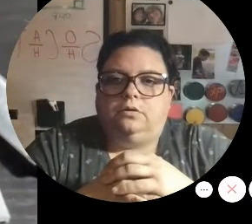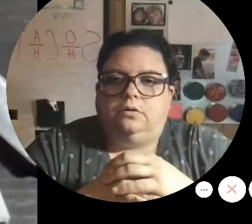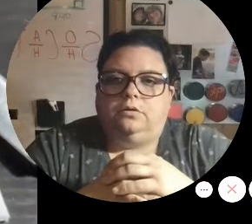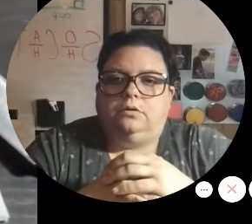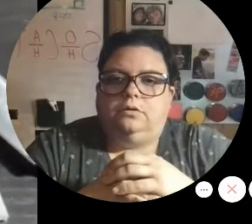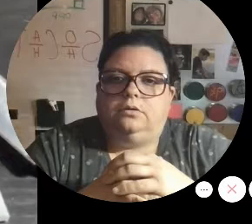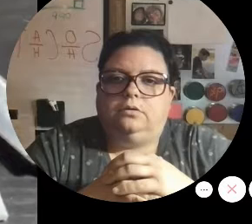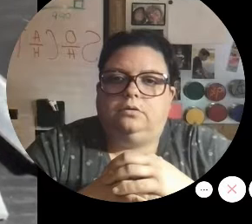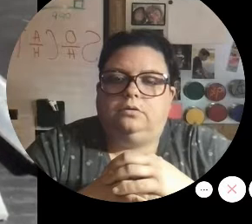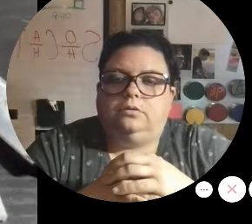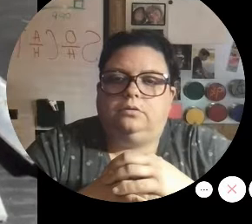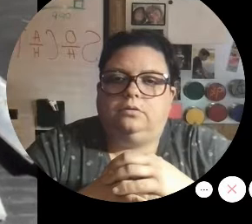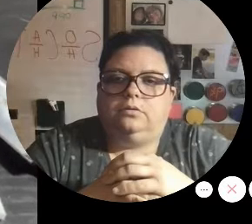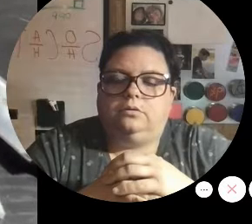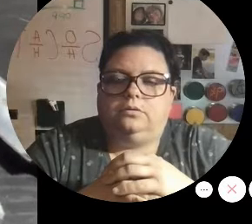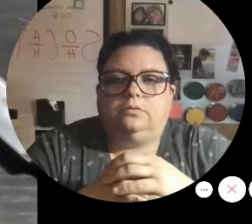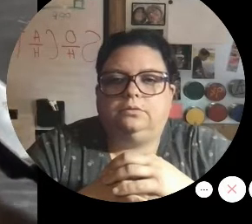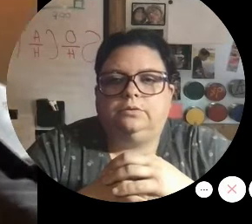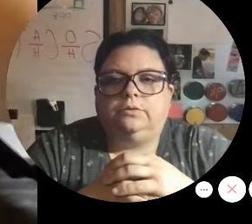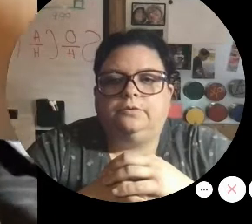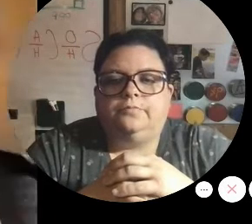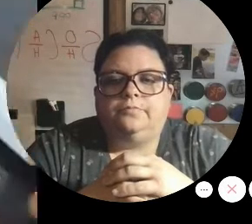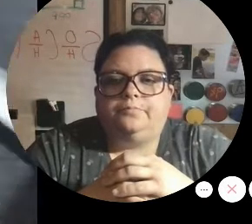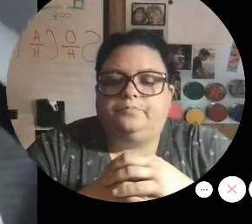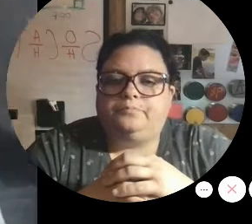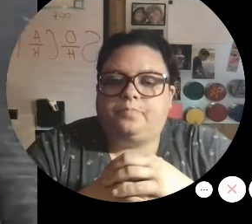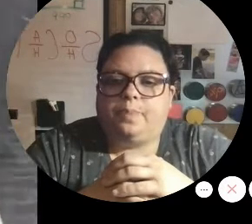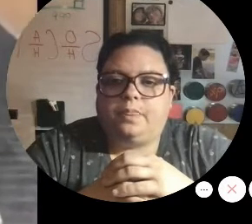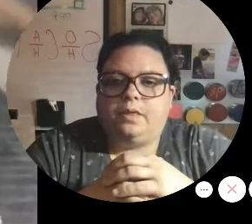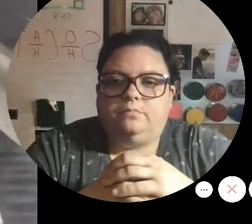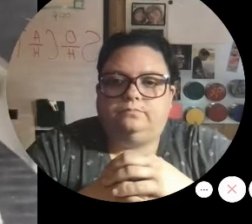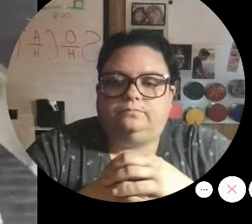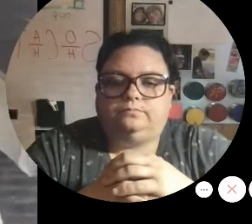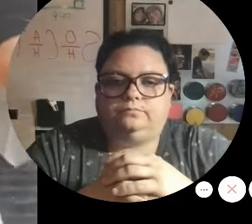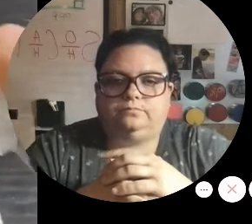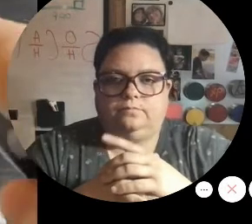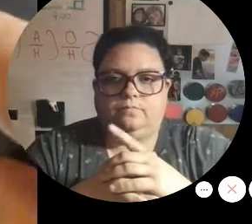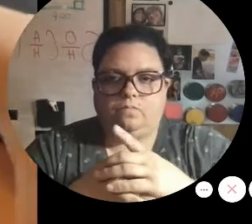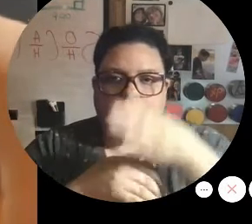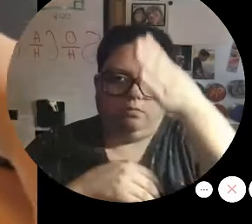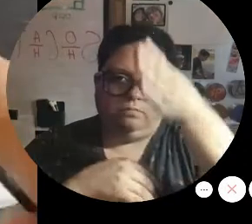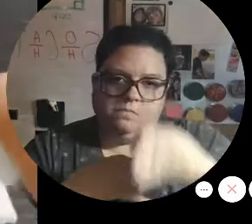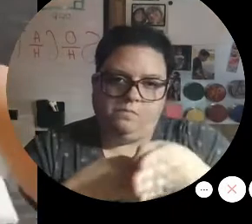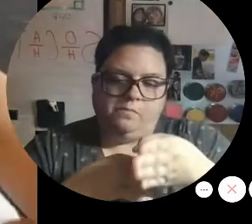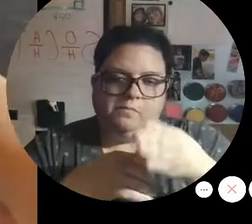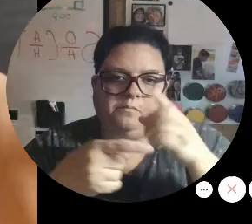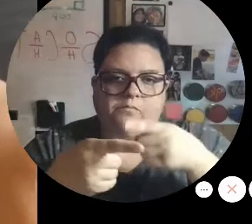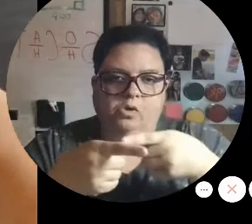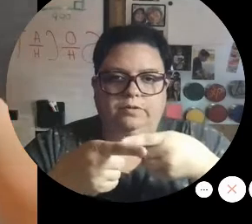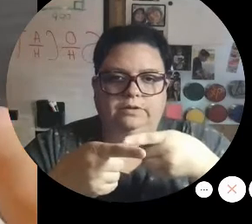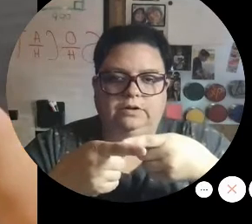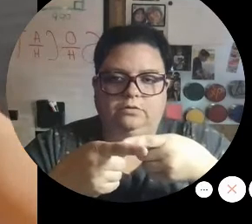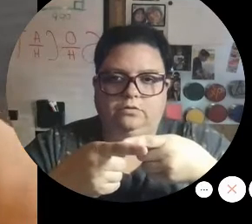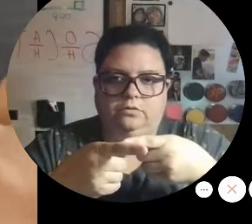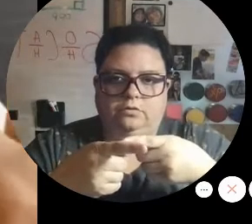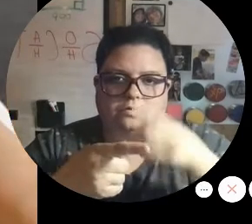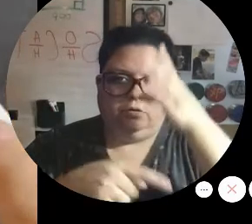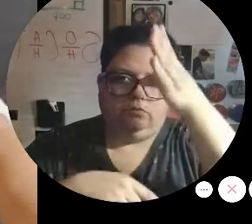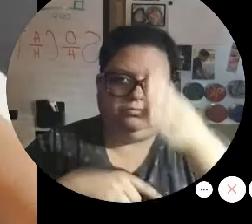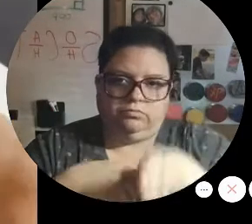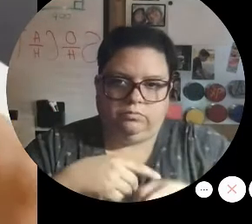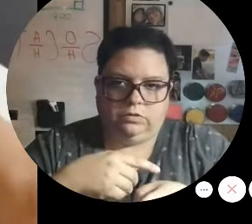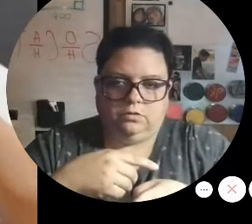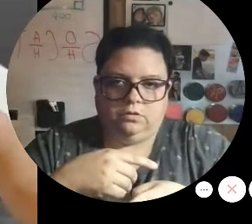we go down through the top,